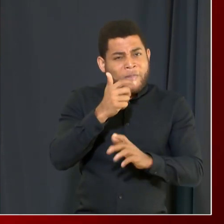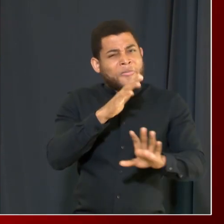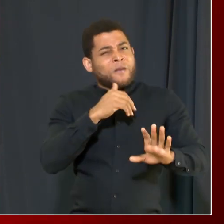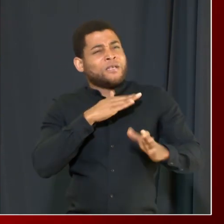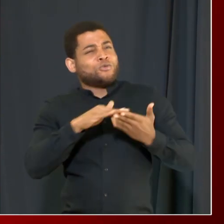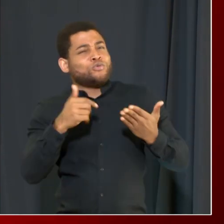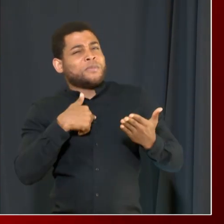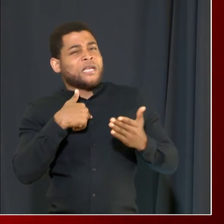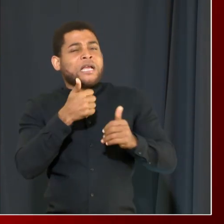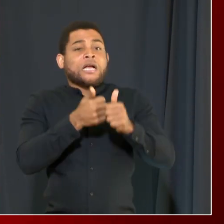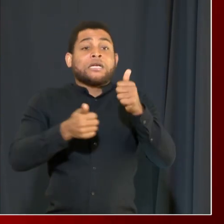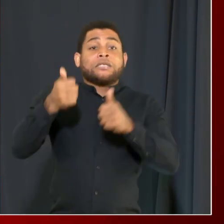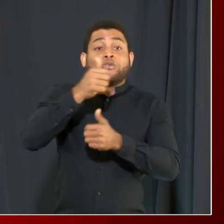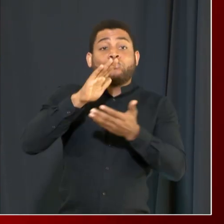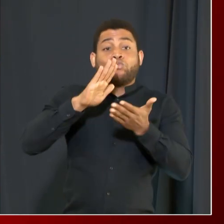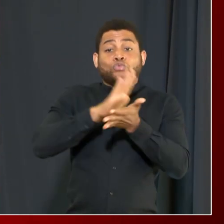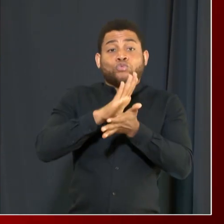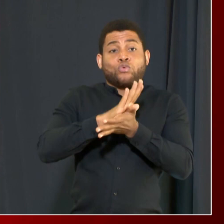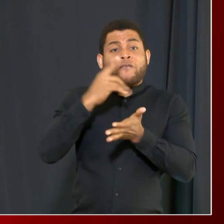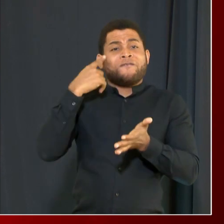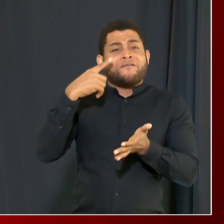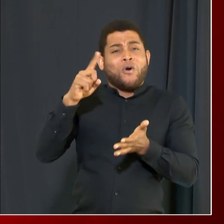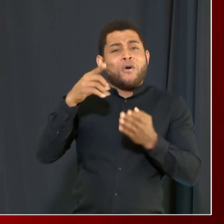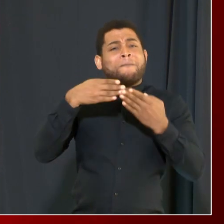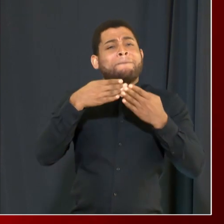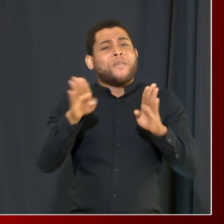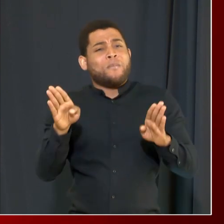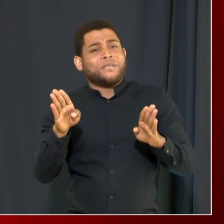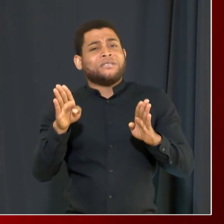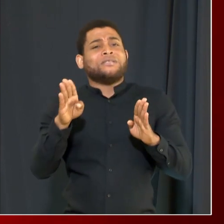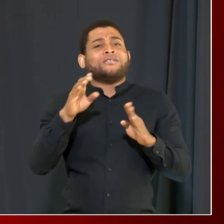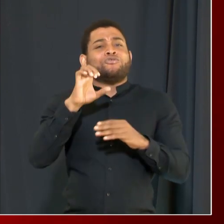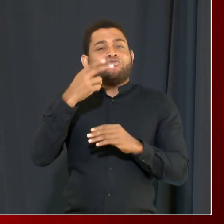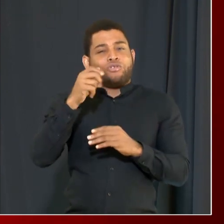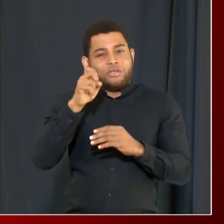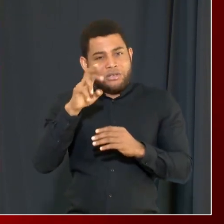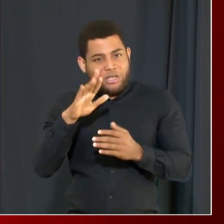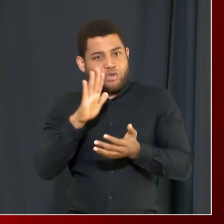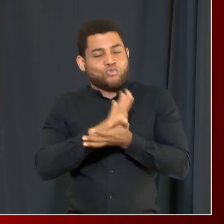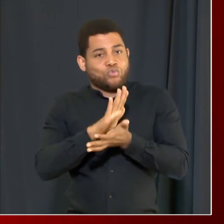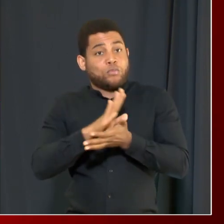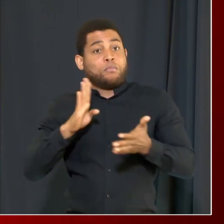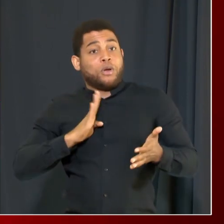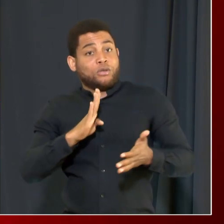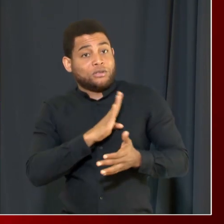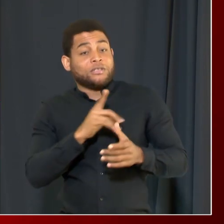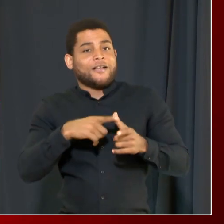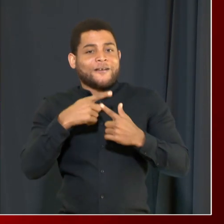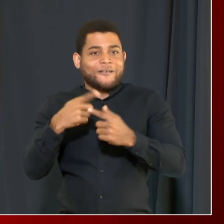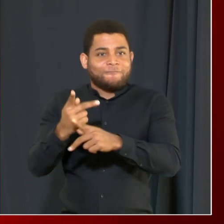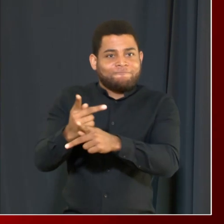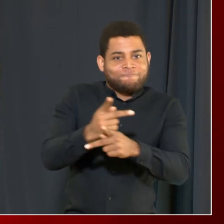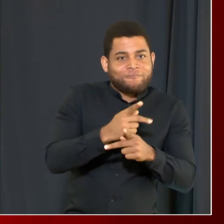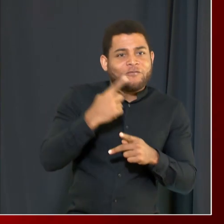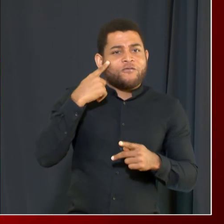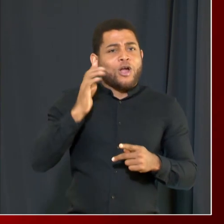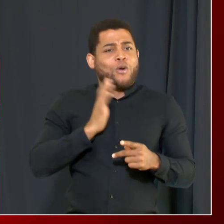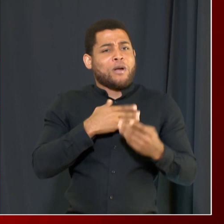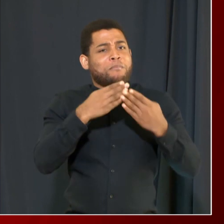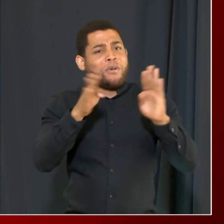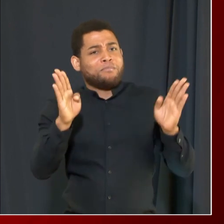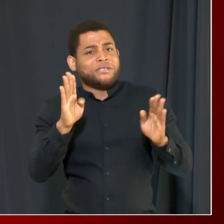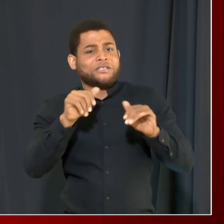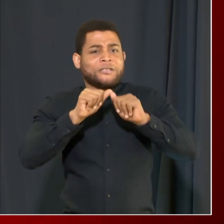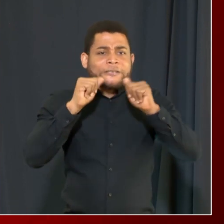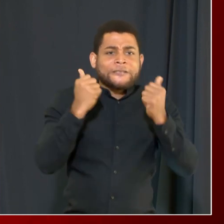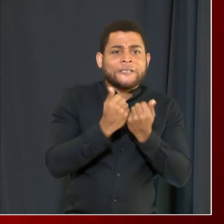director of the public charter school board. And finally, the members of the council who serve as oversight of our public education agencies because it's